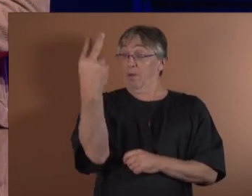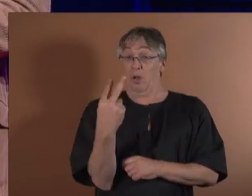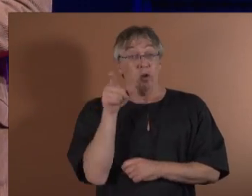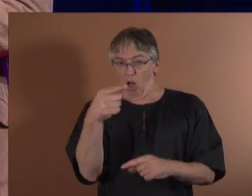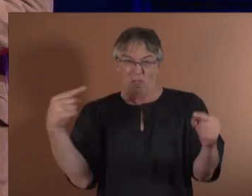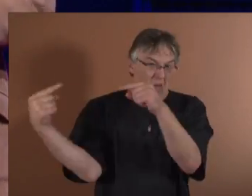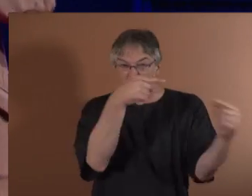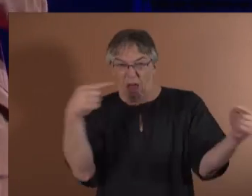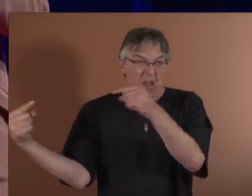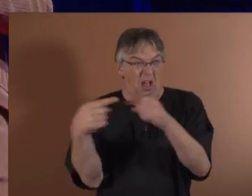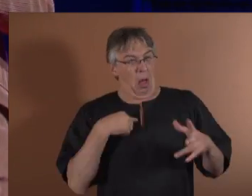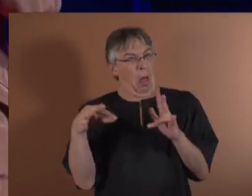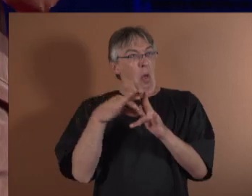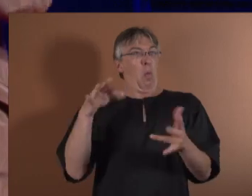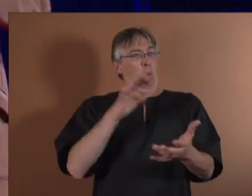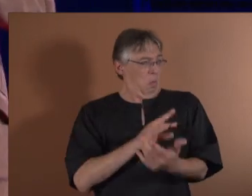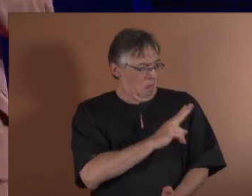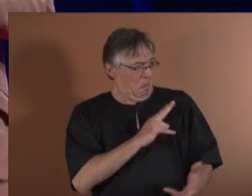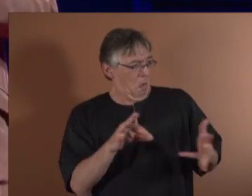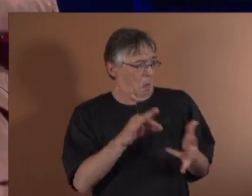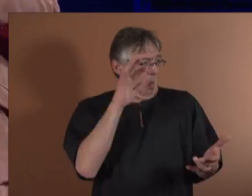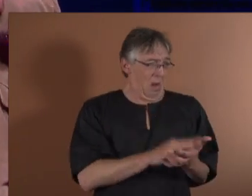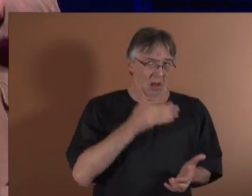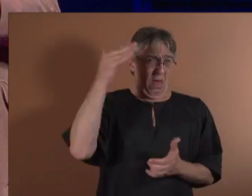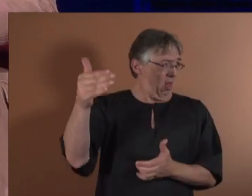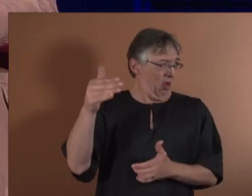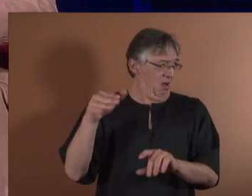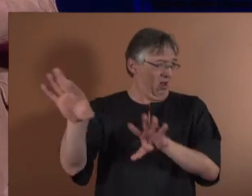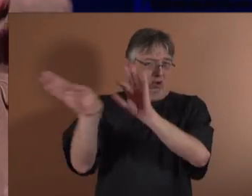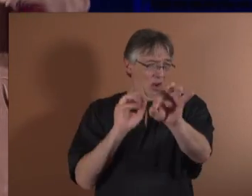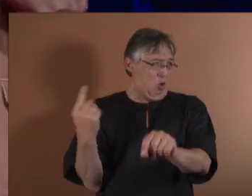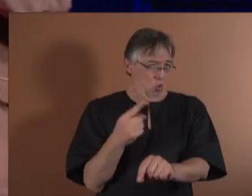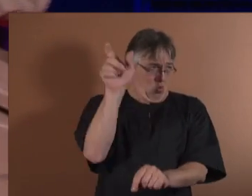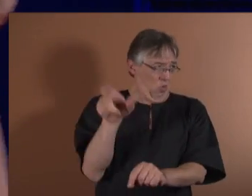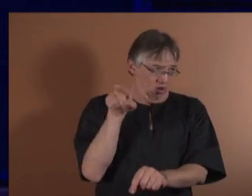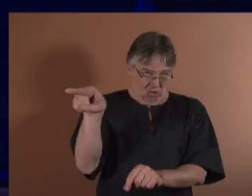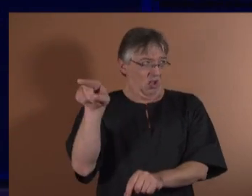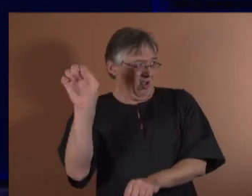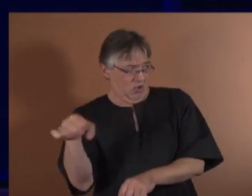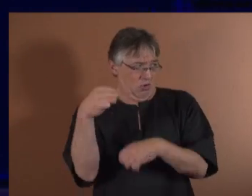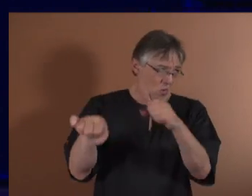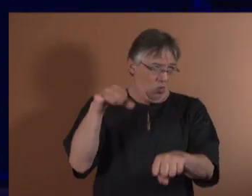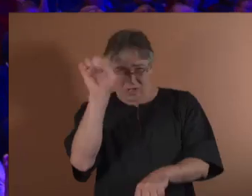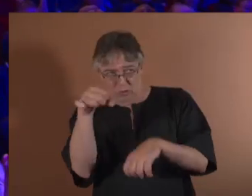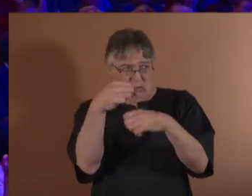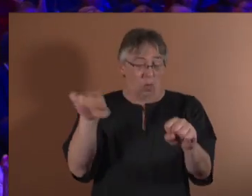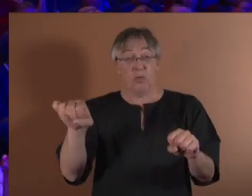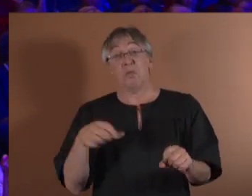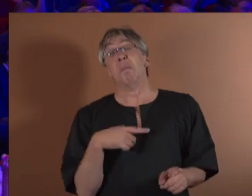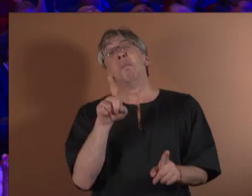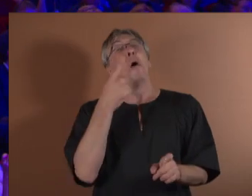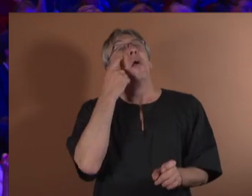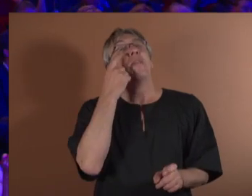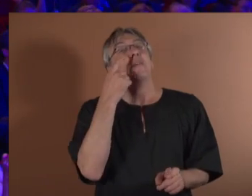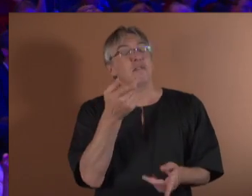between all of that. Here's the cool thing, you already know how to do this. So I'm going to invite you to take a little short test drive with